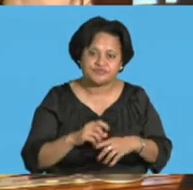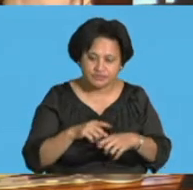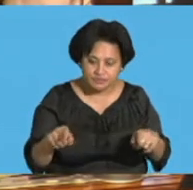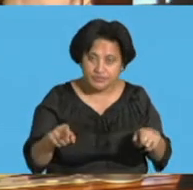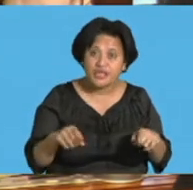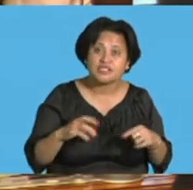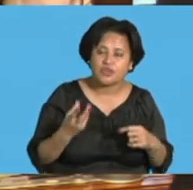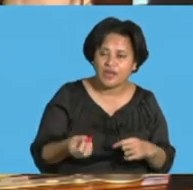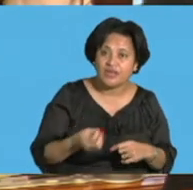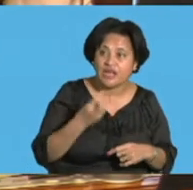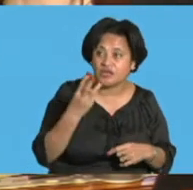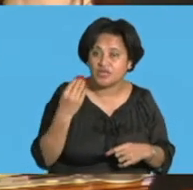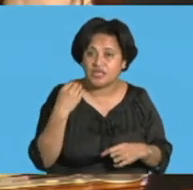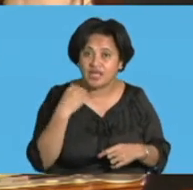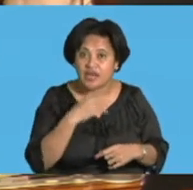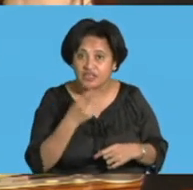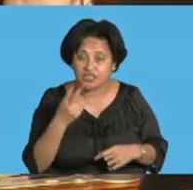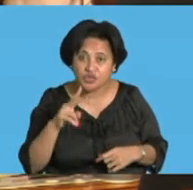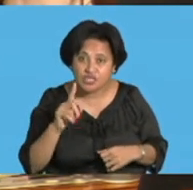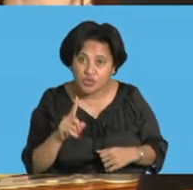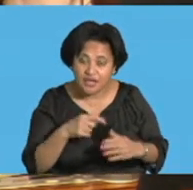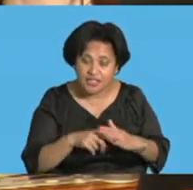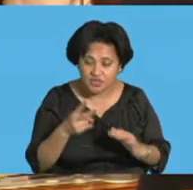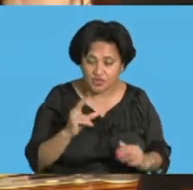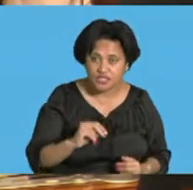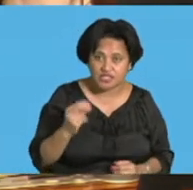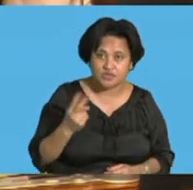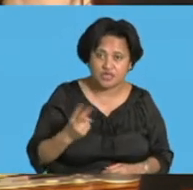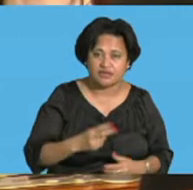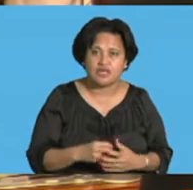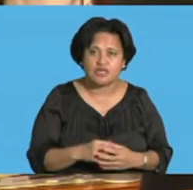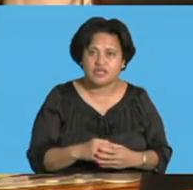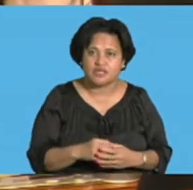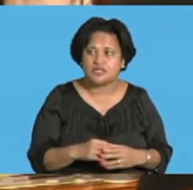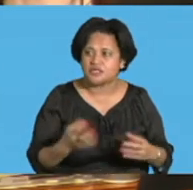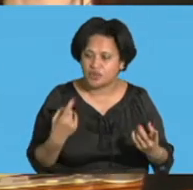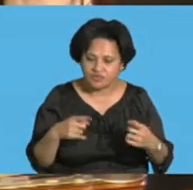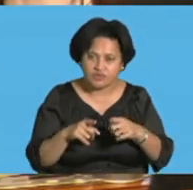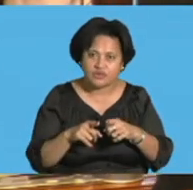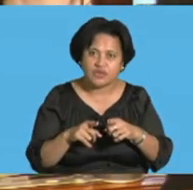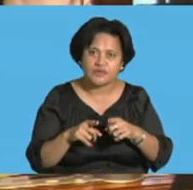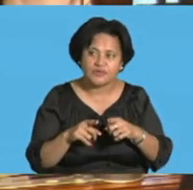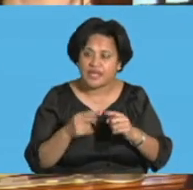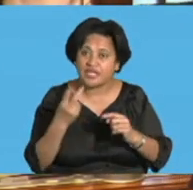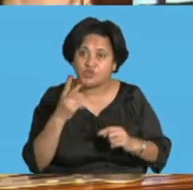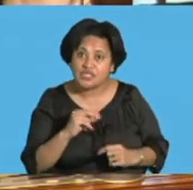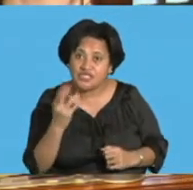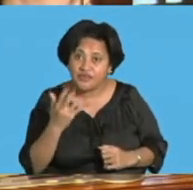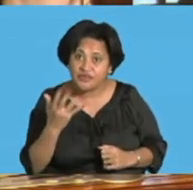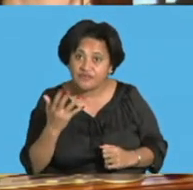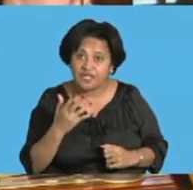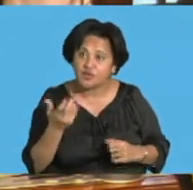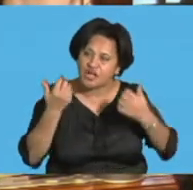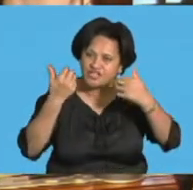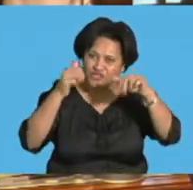of 321 in 2012. In line with the Incan Declaration of 2015, we have met the